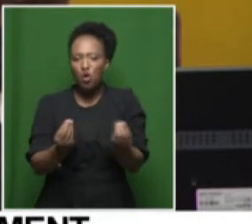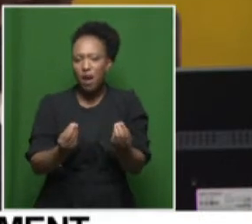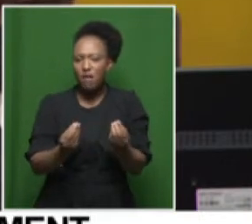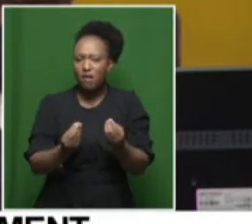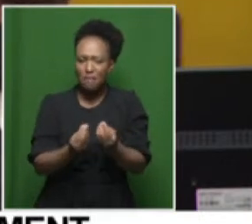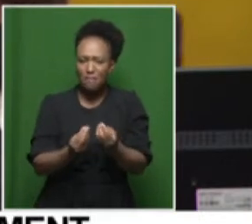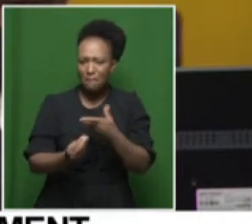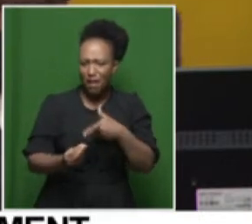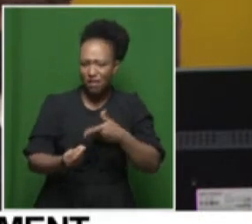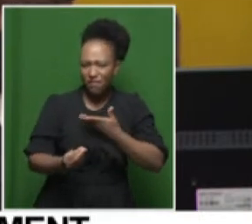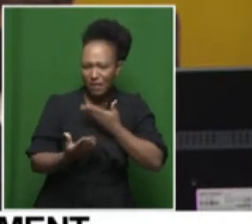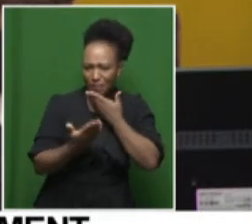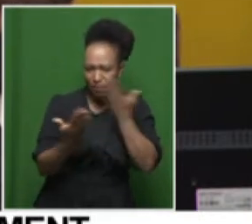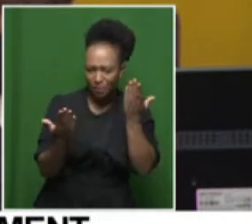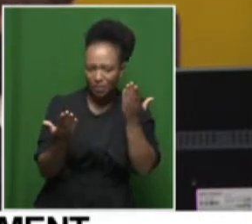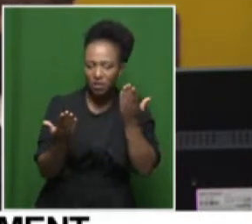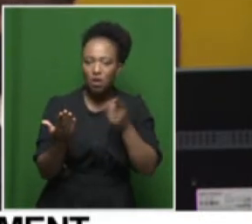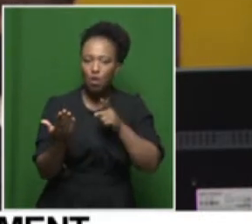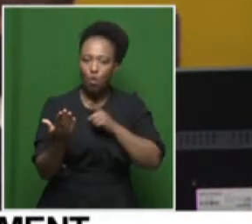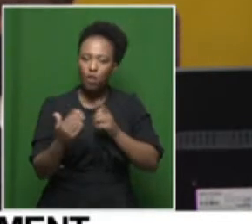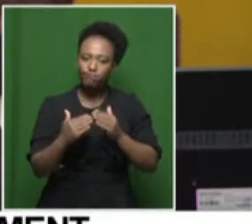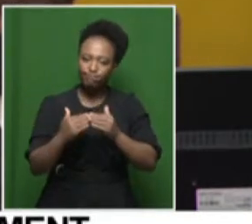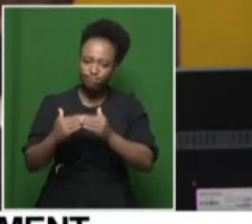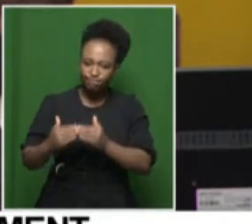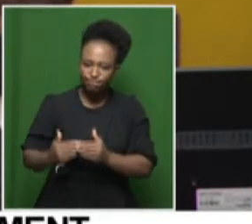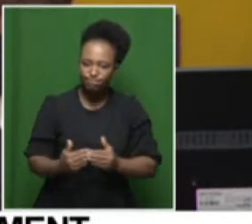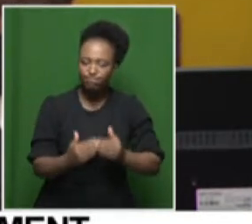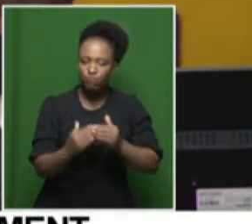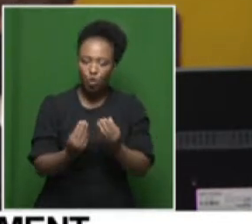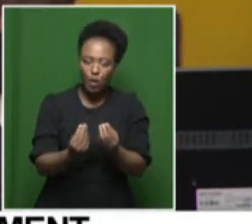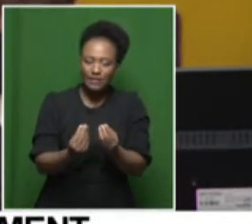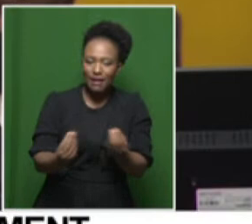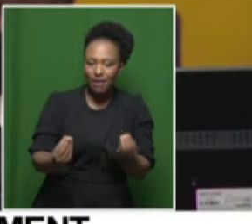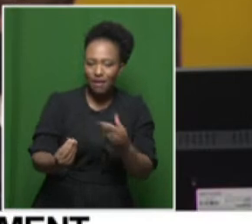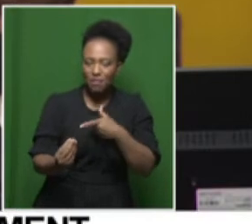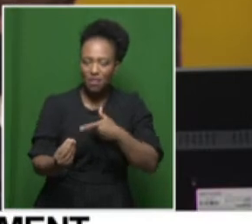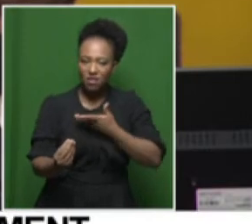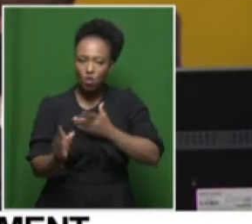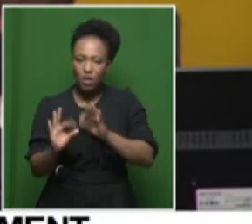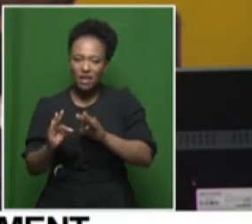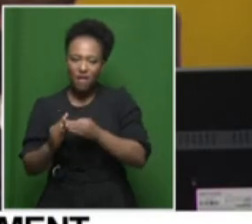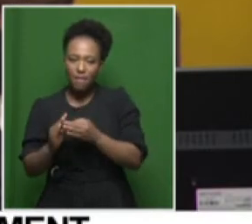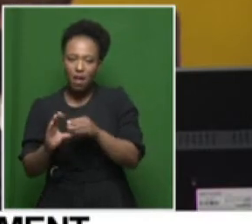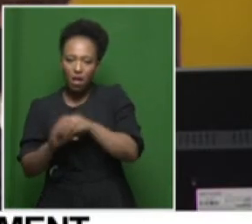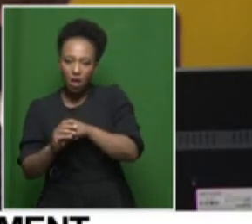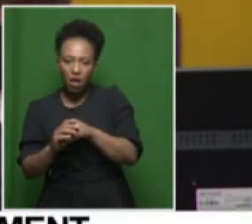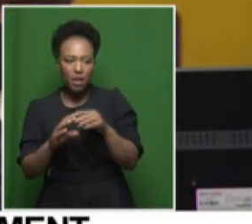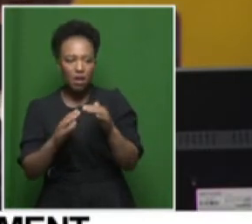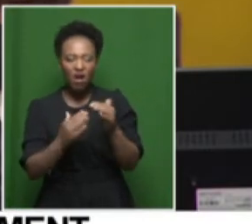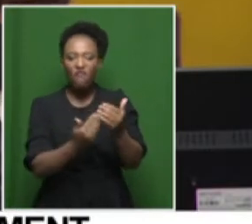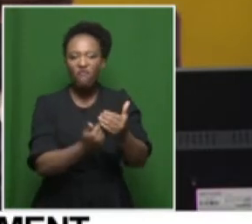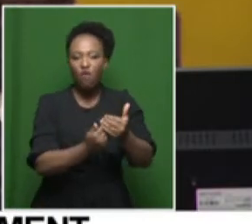is to encourage the care of orphans within families rather than foster care.